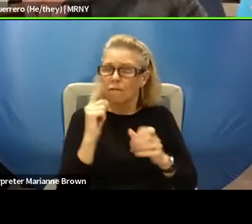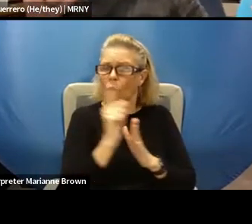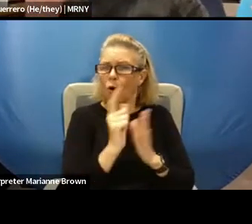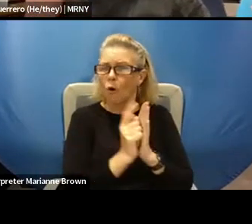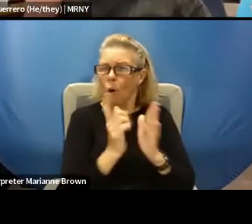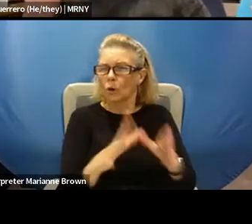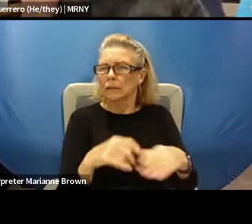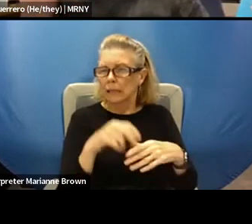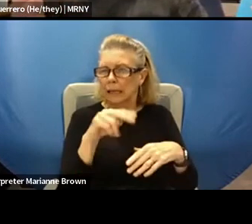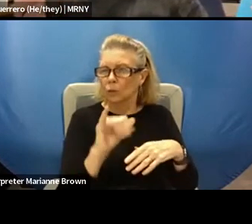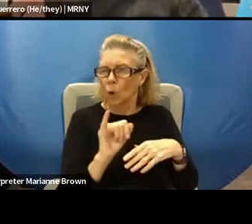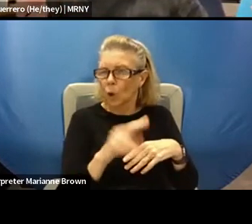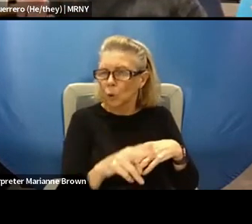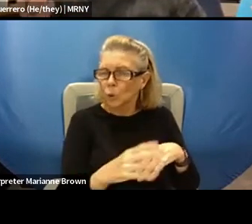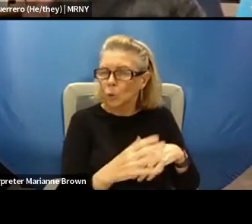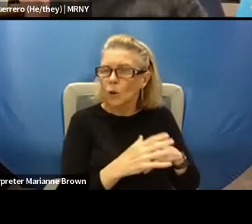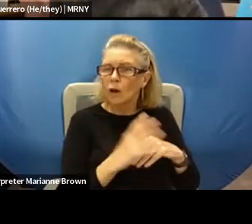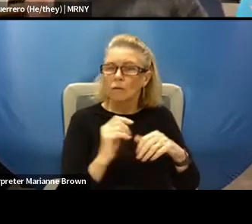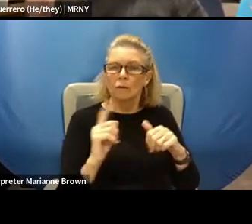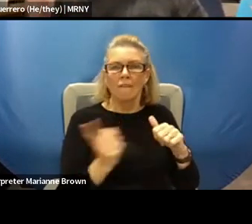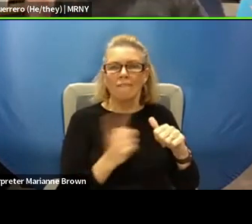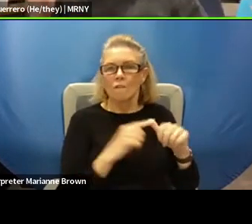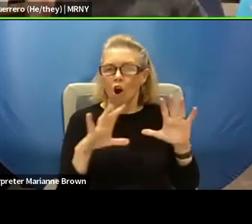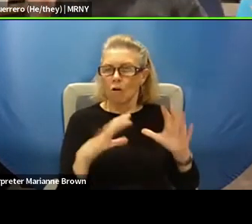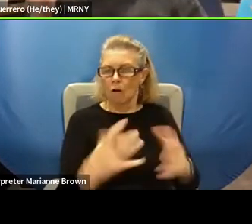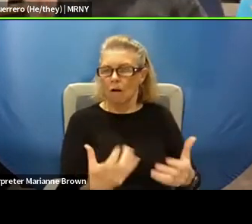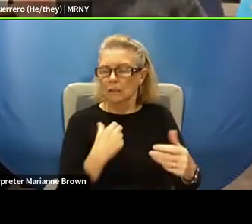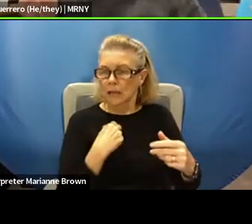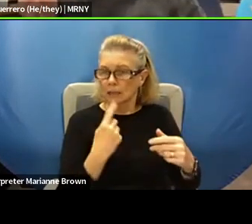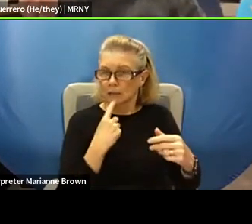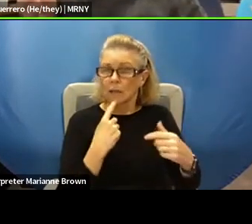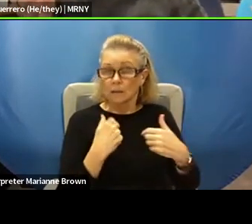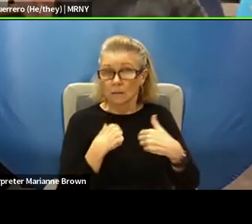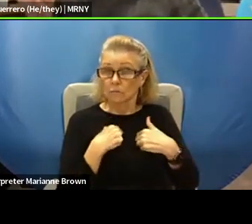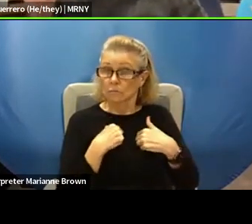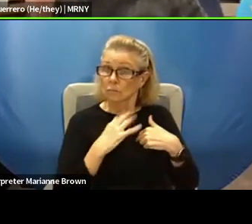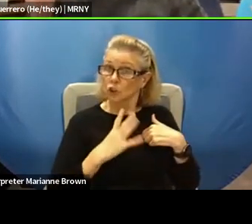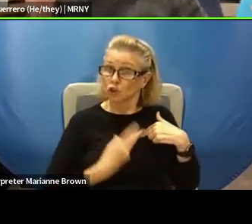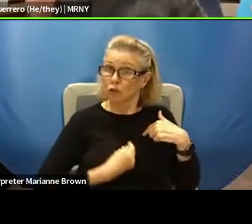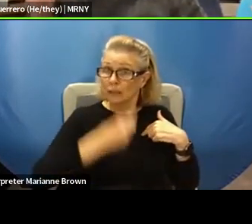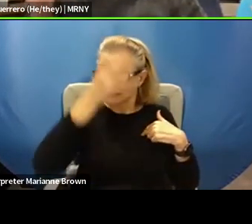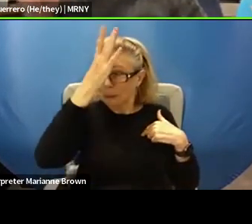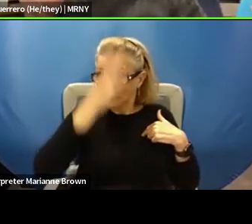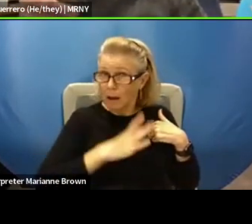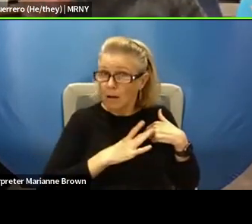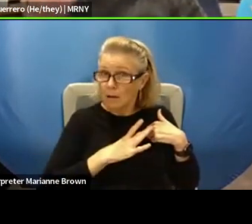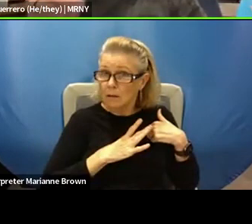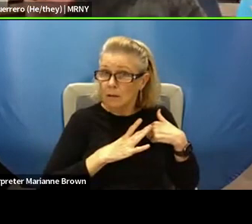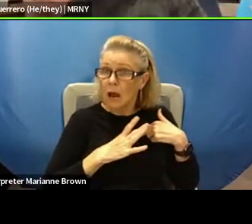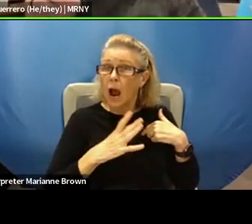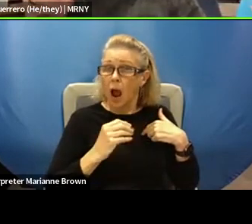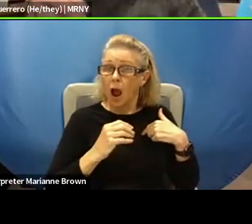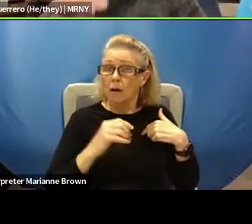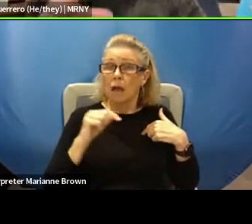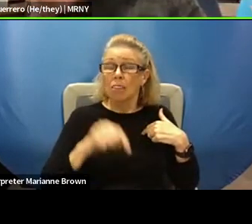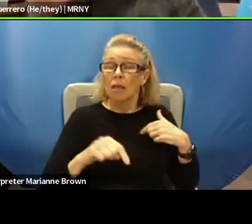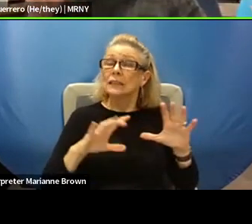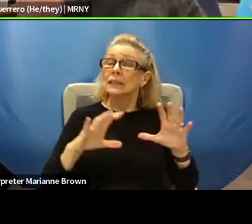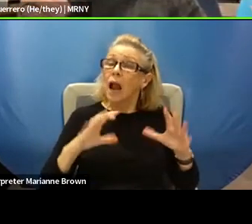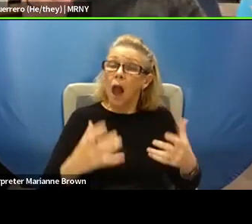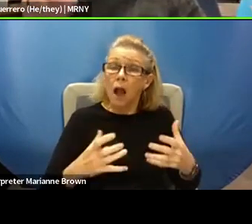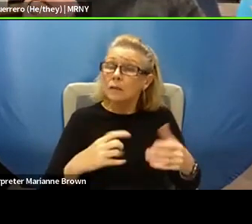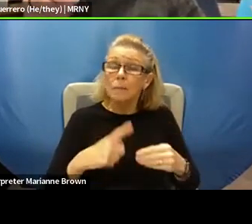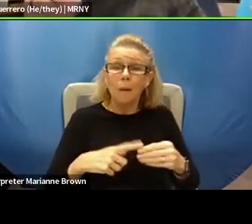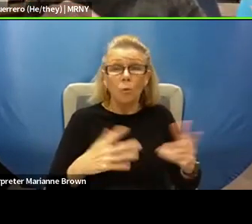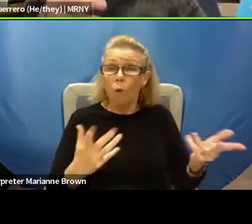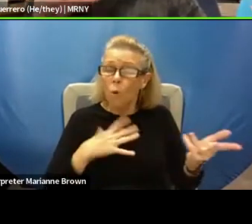and in the very first class, I say like I am a trans man, and what this class is all going to be about is we're going